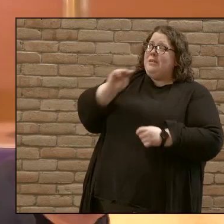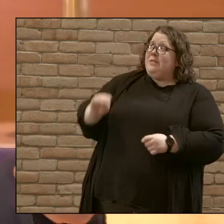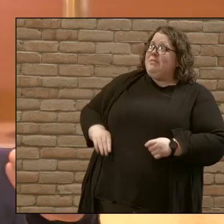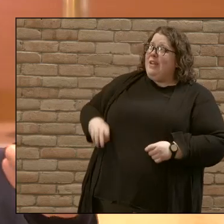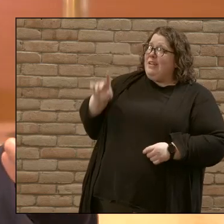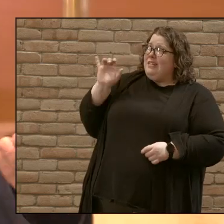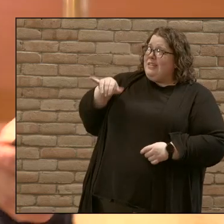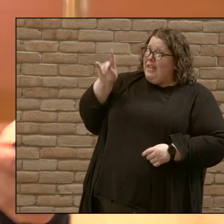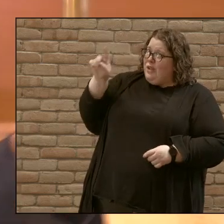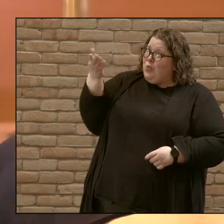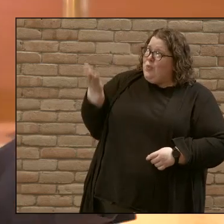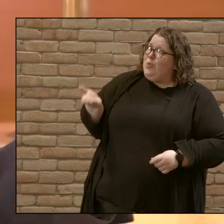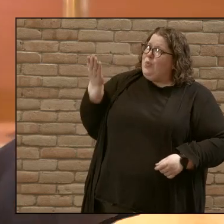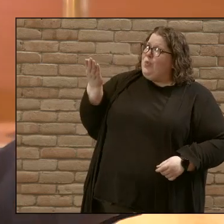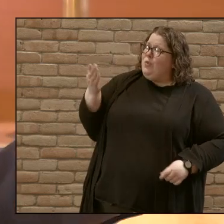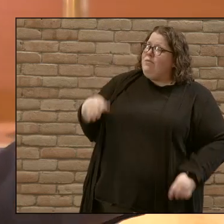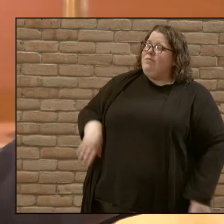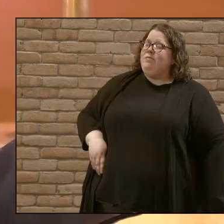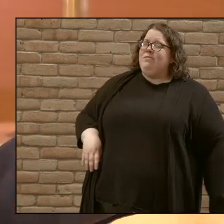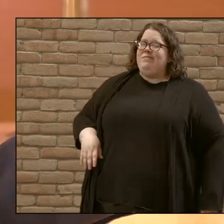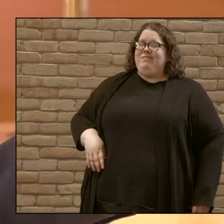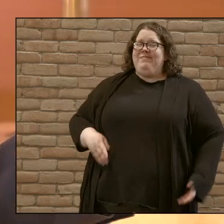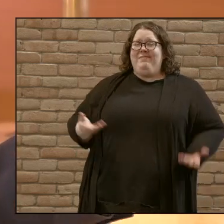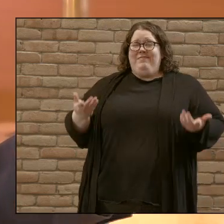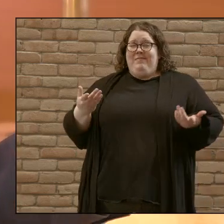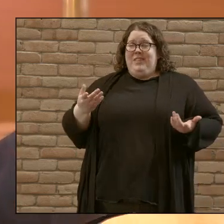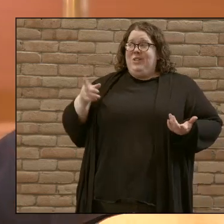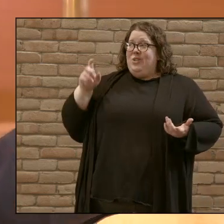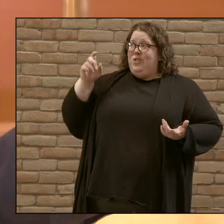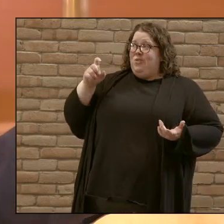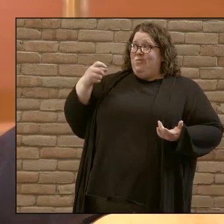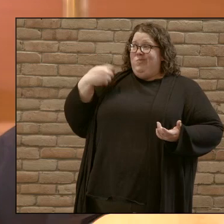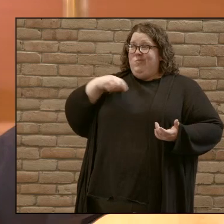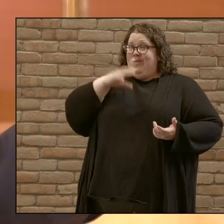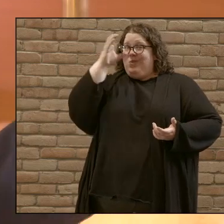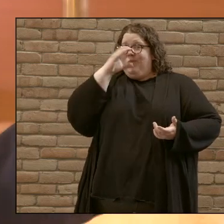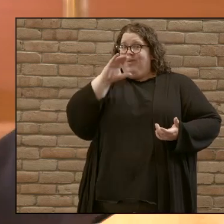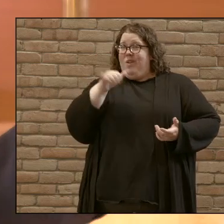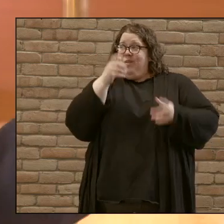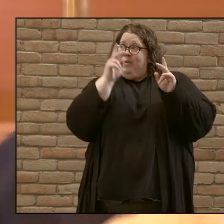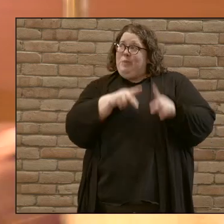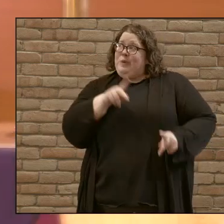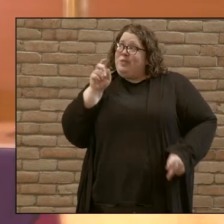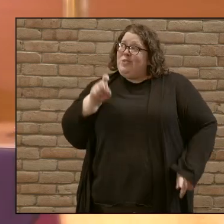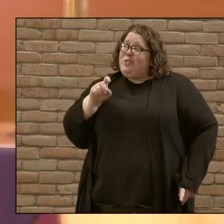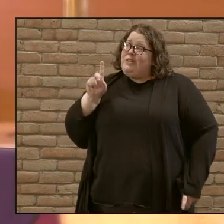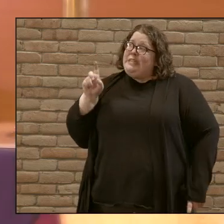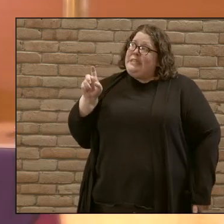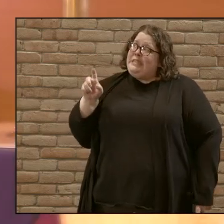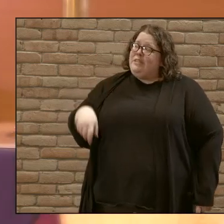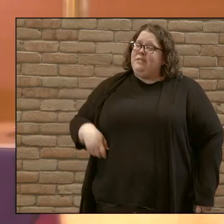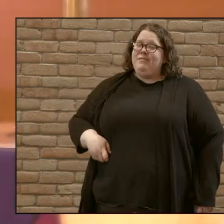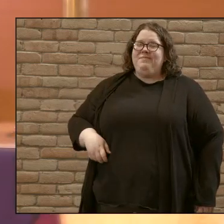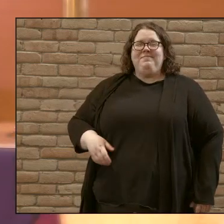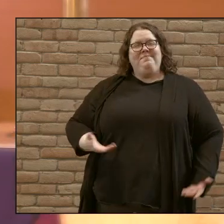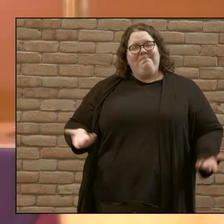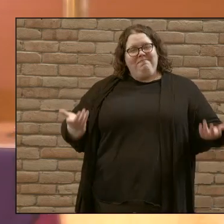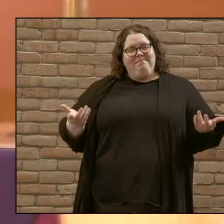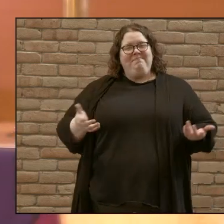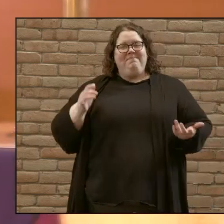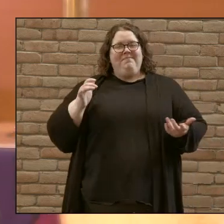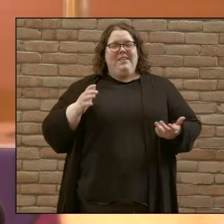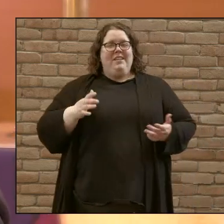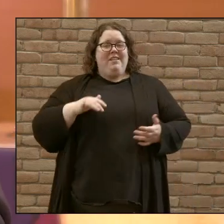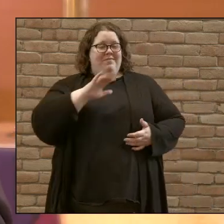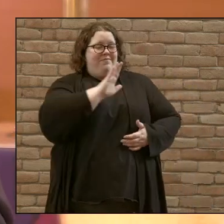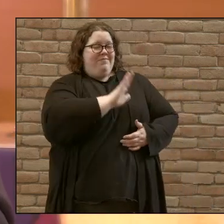words, or should we look for somebody else? See, in that dark moment of his life,